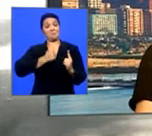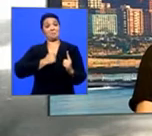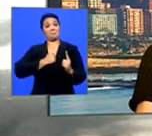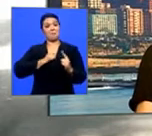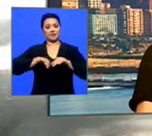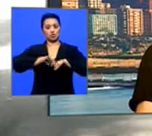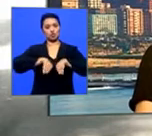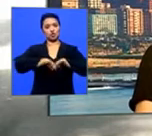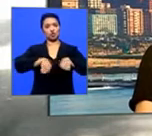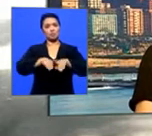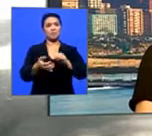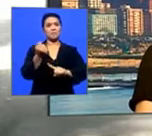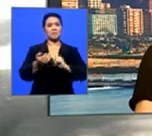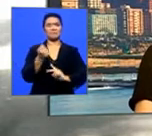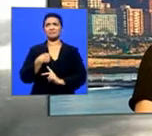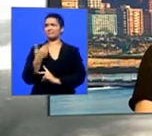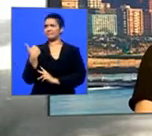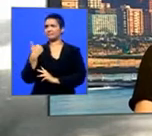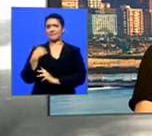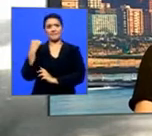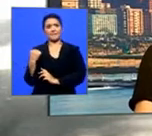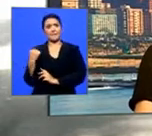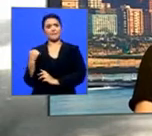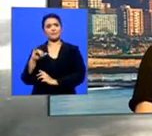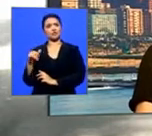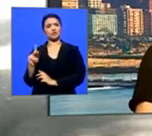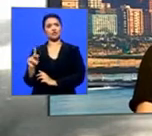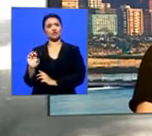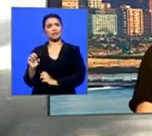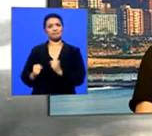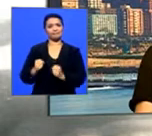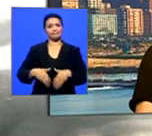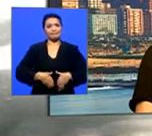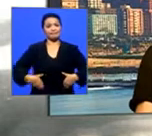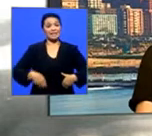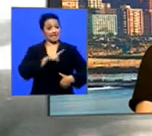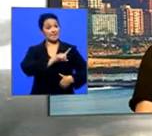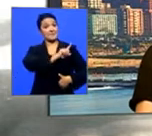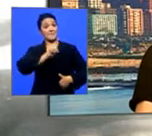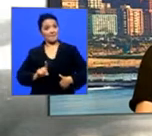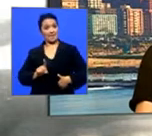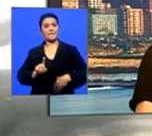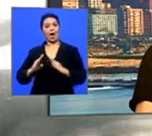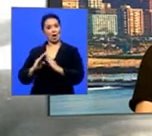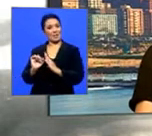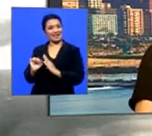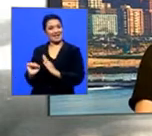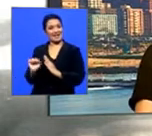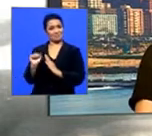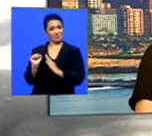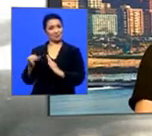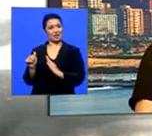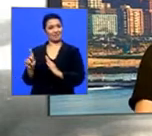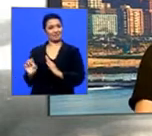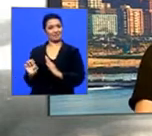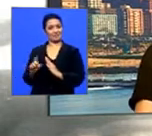I know when I spoke to Baby Jake not so long ago, we were talking about it, where he showed up at Baby Jake's home and shook his hand. And,